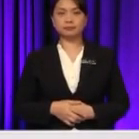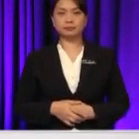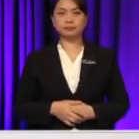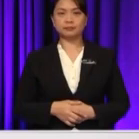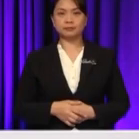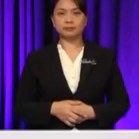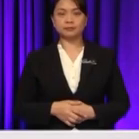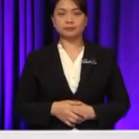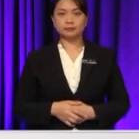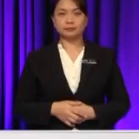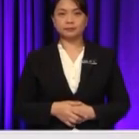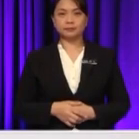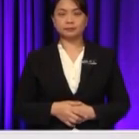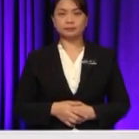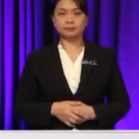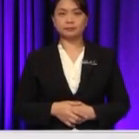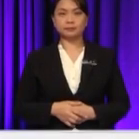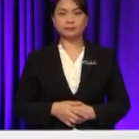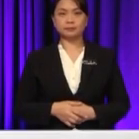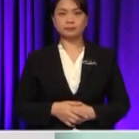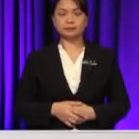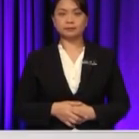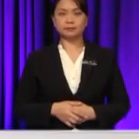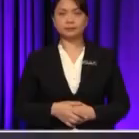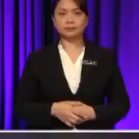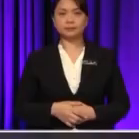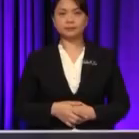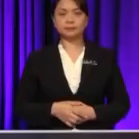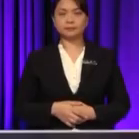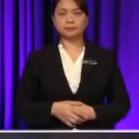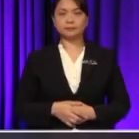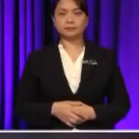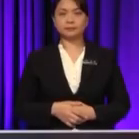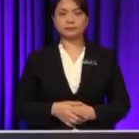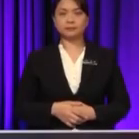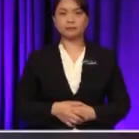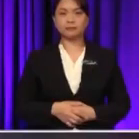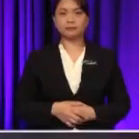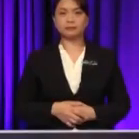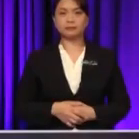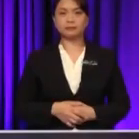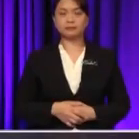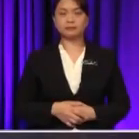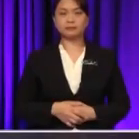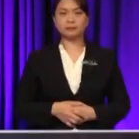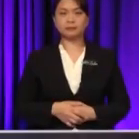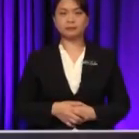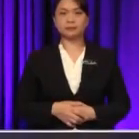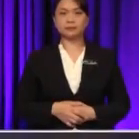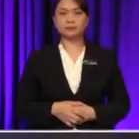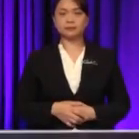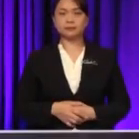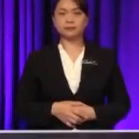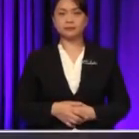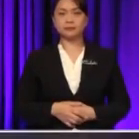Right. So he's writing it down. Okay. All right. But I believe the next pupil don't have a choice. We have one more to go. Okay.